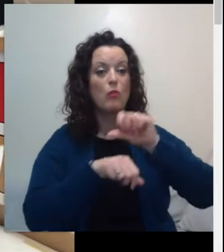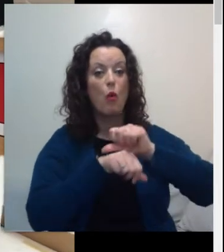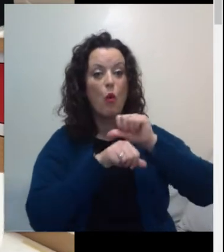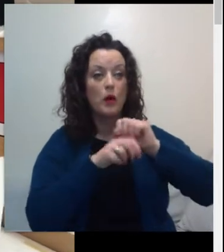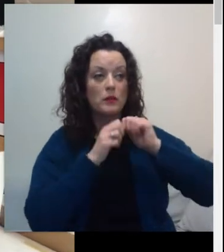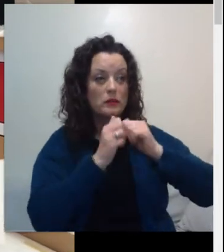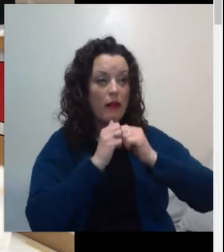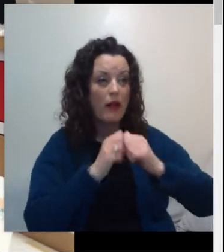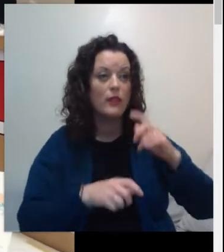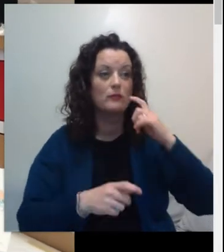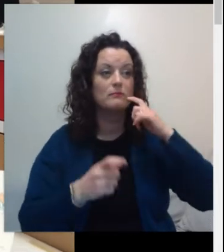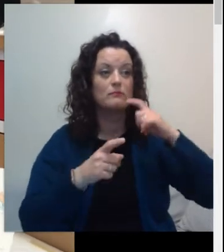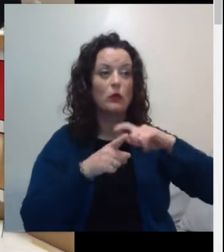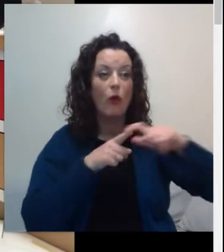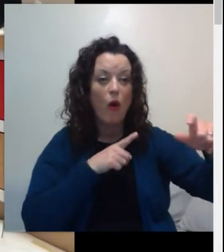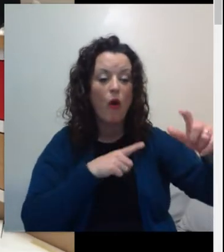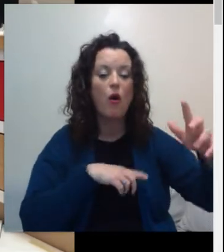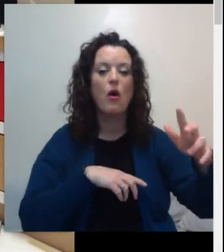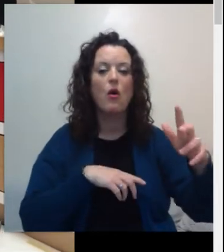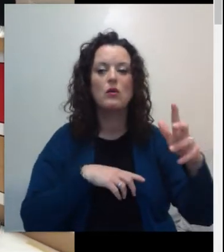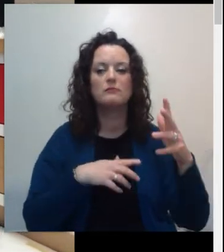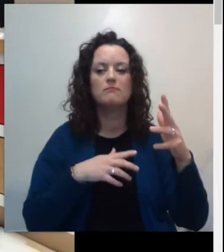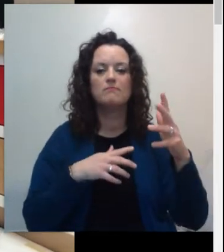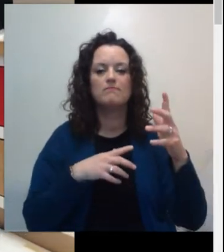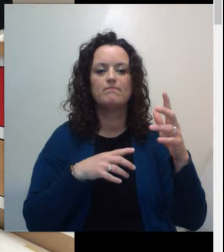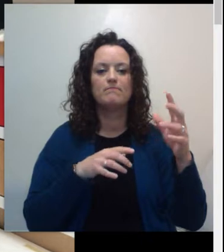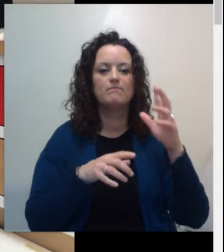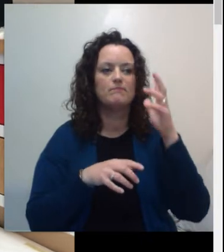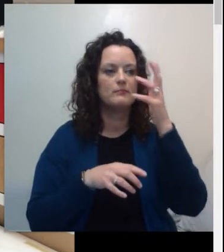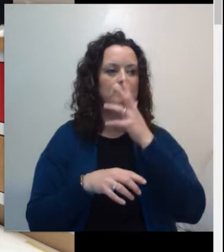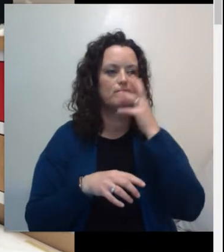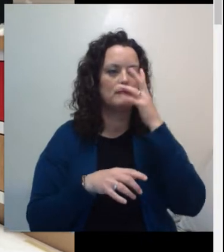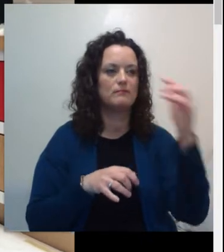mole rats were represented.